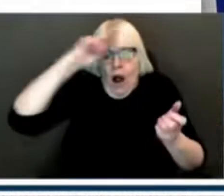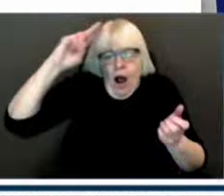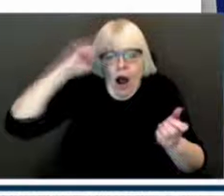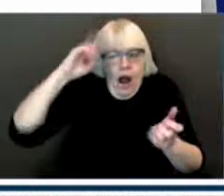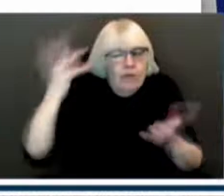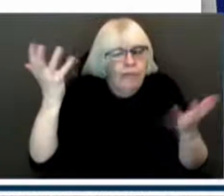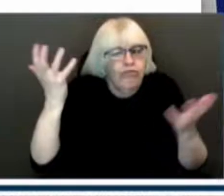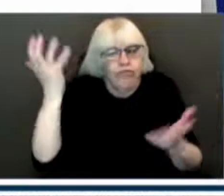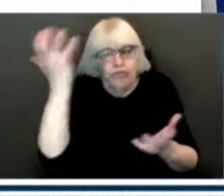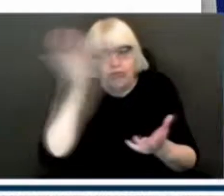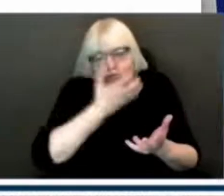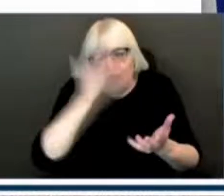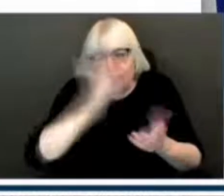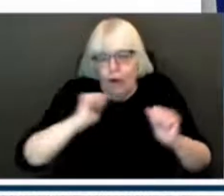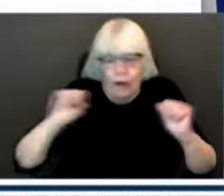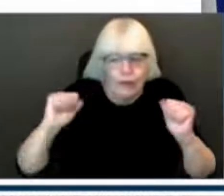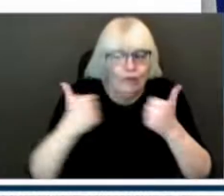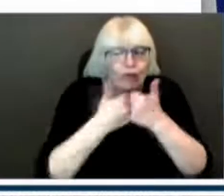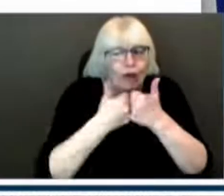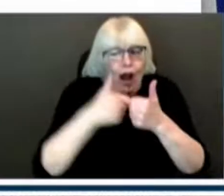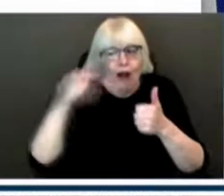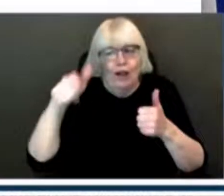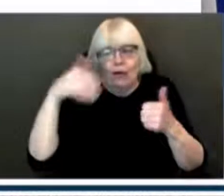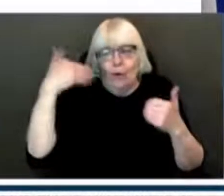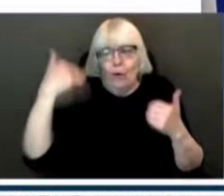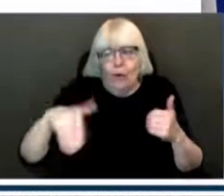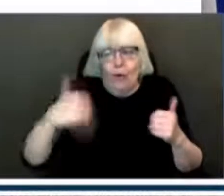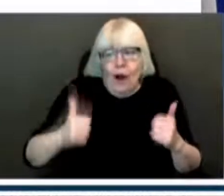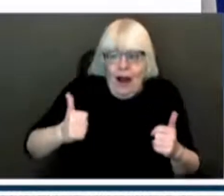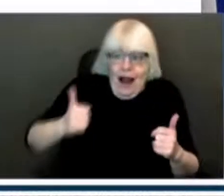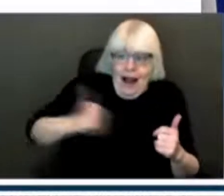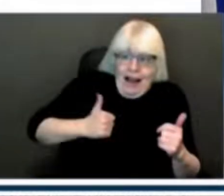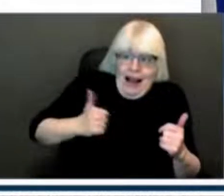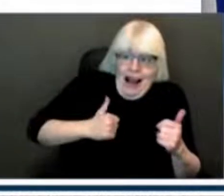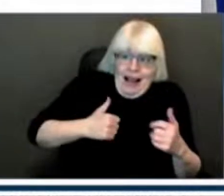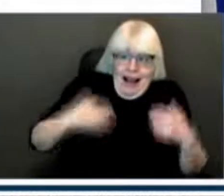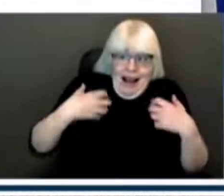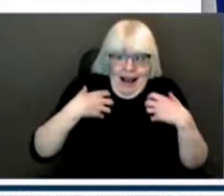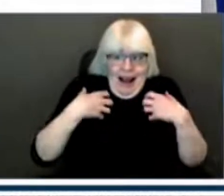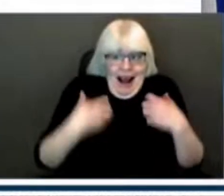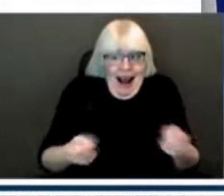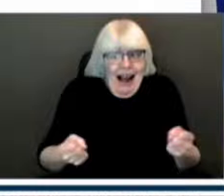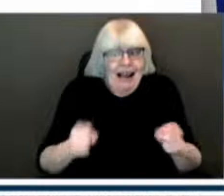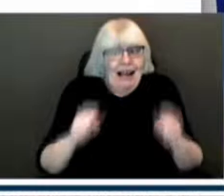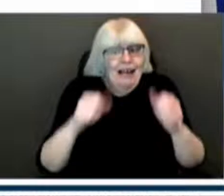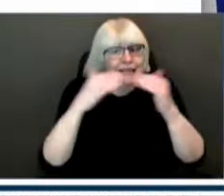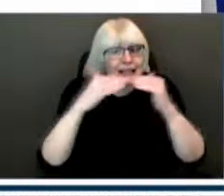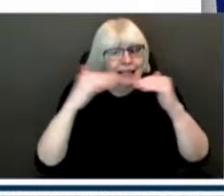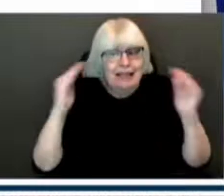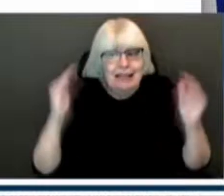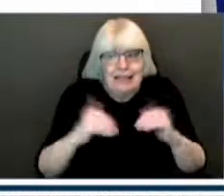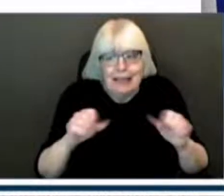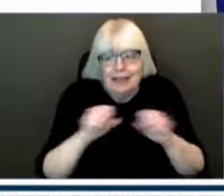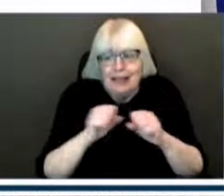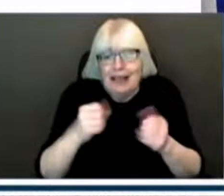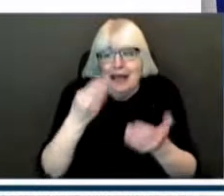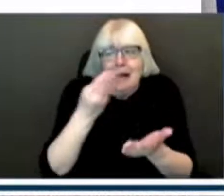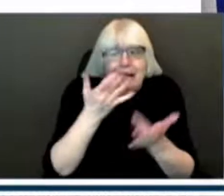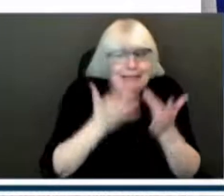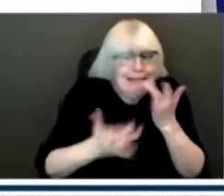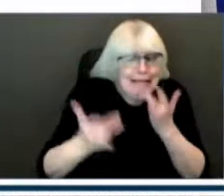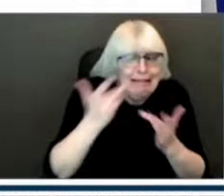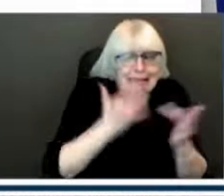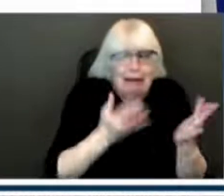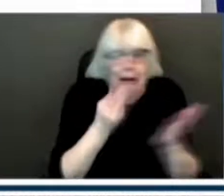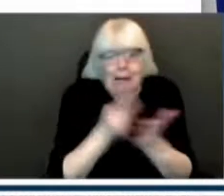is clear that Canada's healthcare system is significantly underfunded. Canada's healthcare system has struggled to